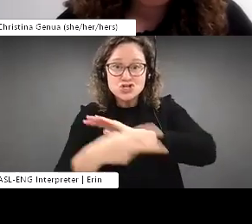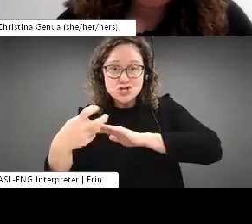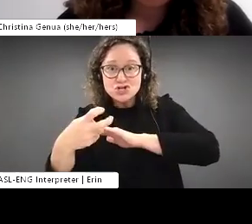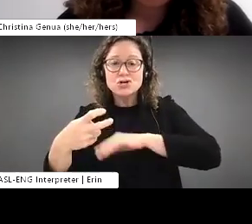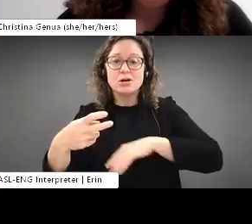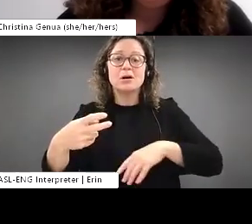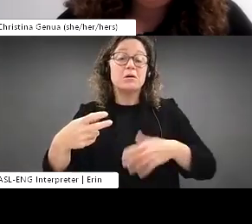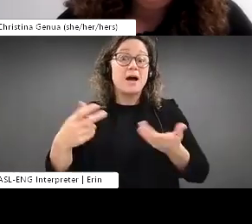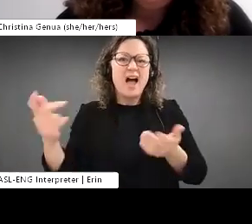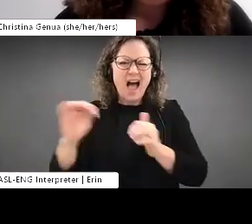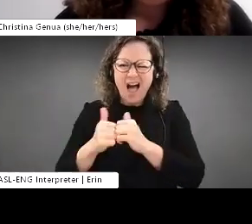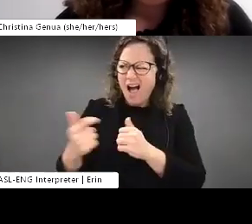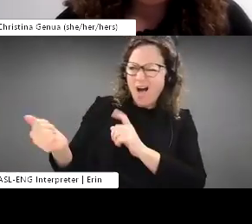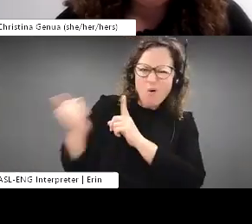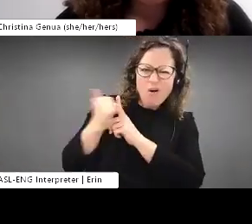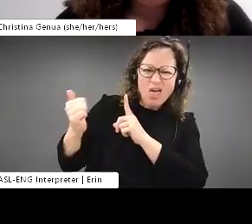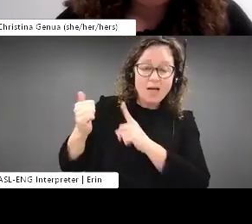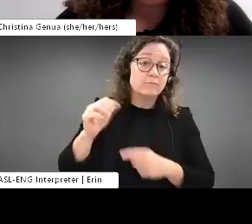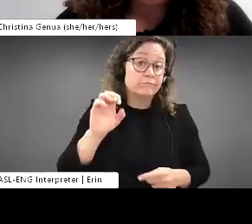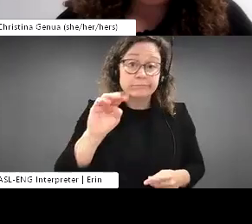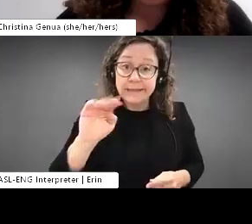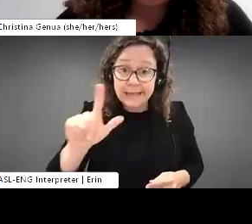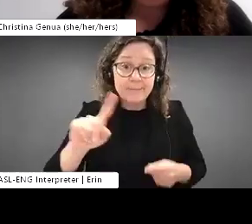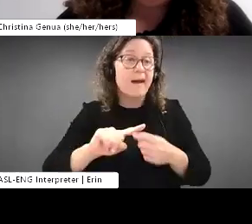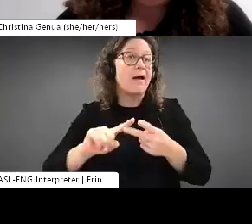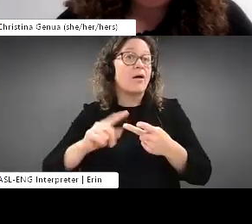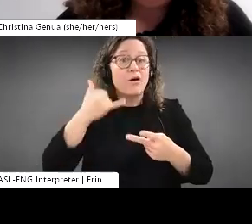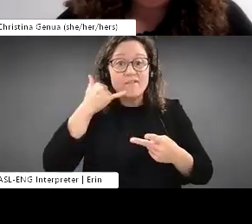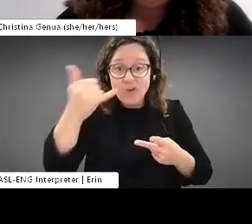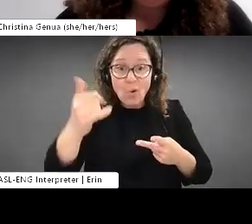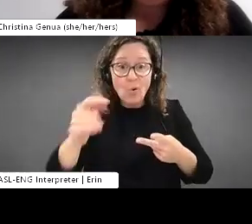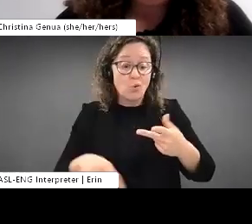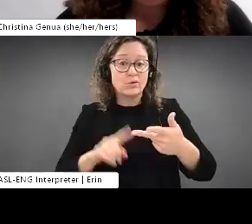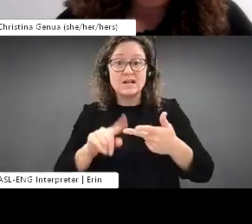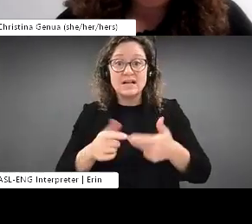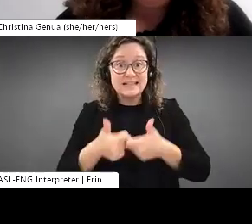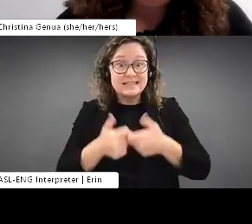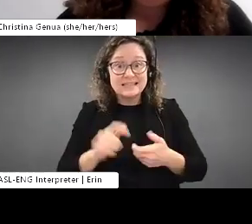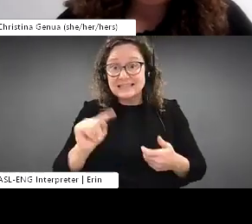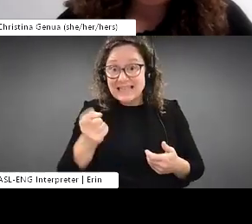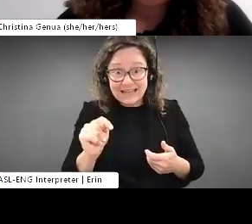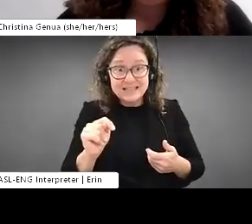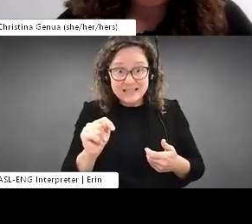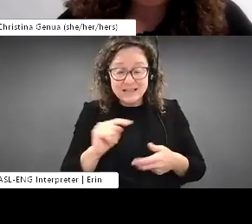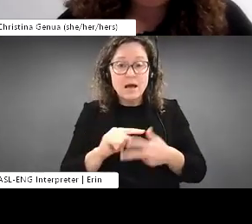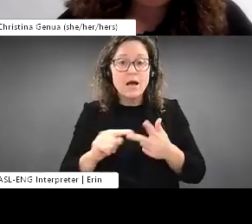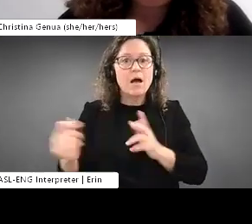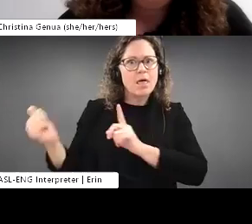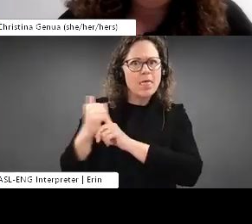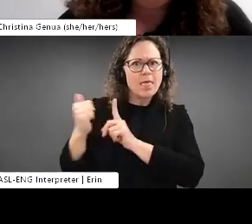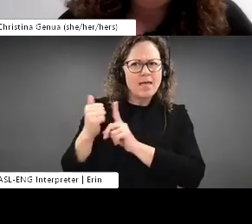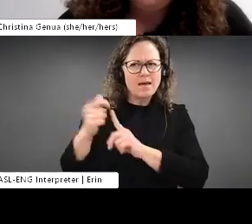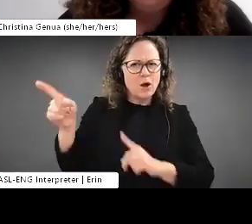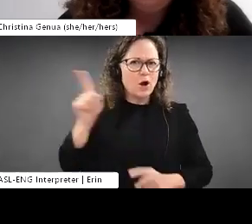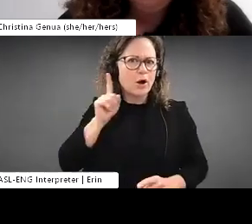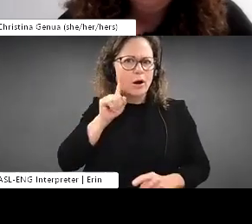calls, or text messages. So phishing scams try to steal personal information from you, and they usually pretend to be from someone you trust, like a family